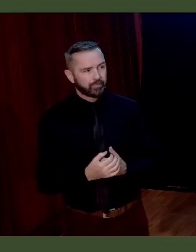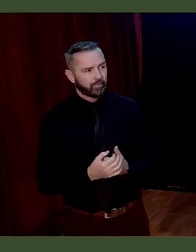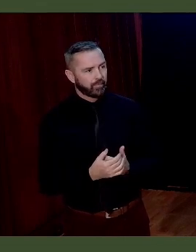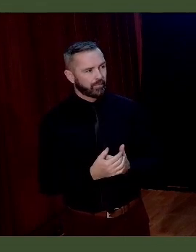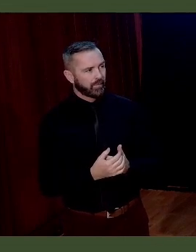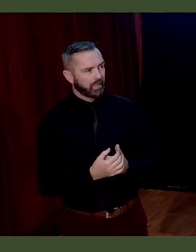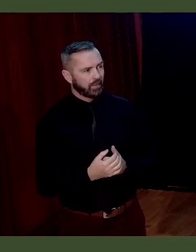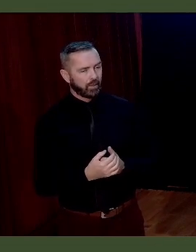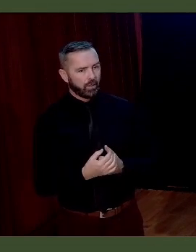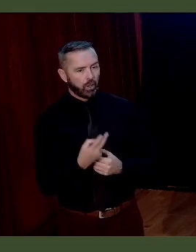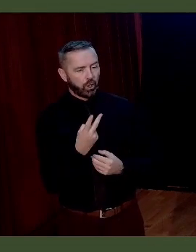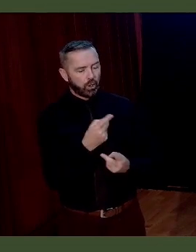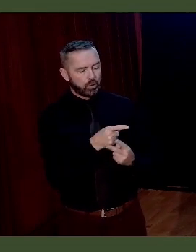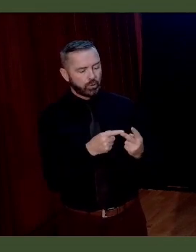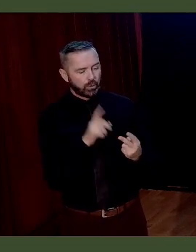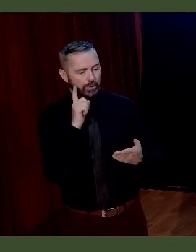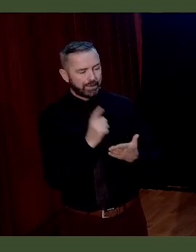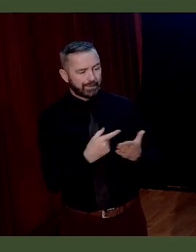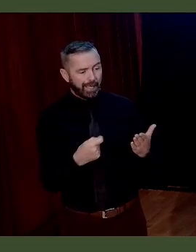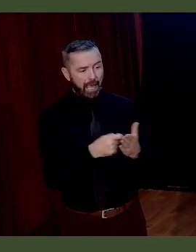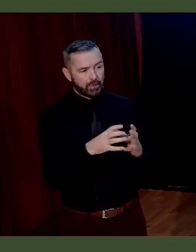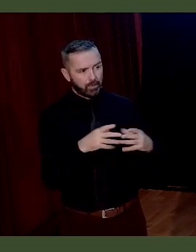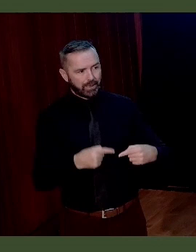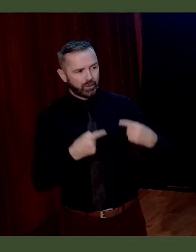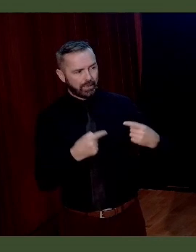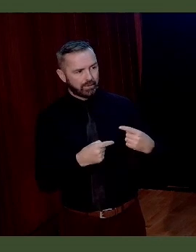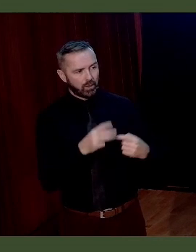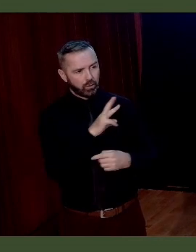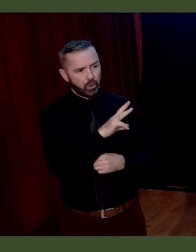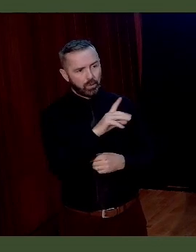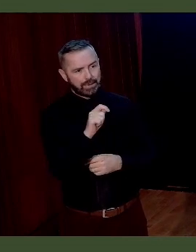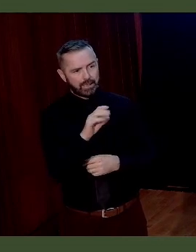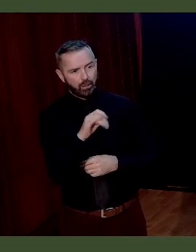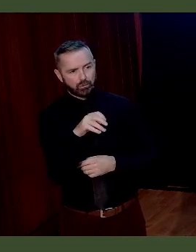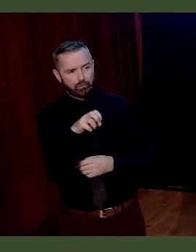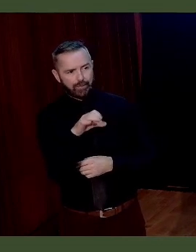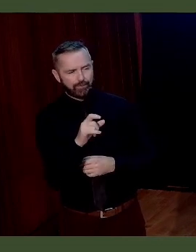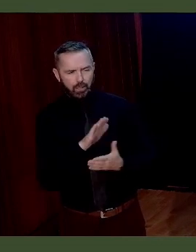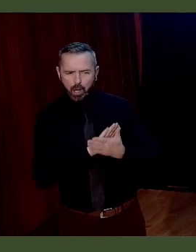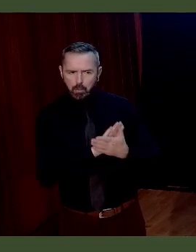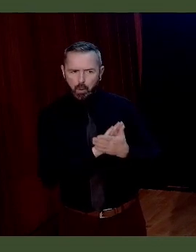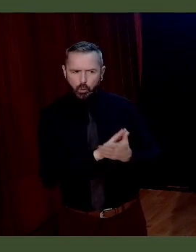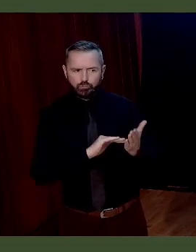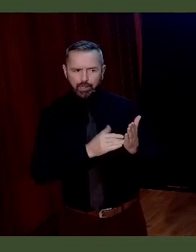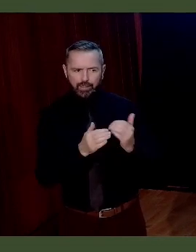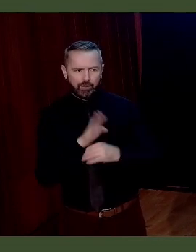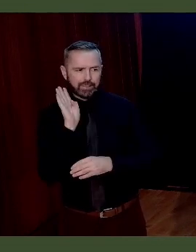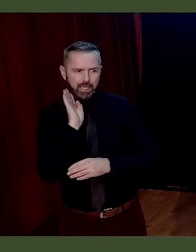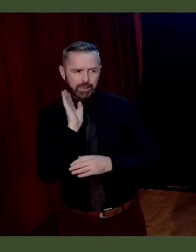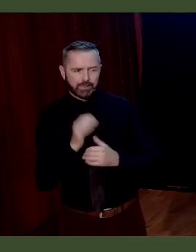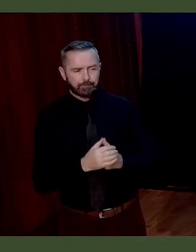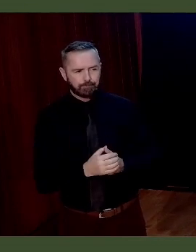decisions added to the challenge. W.T. Cosgrave opposed tenement renovation.